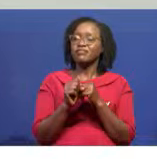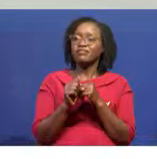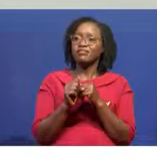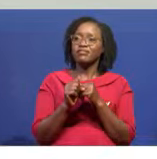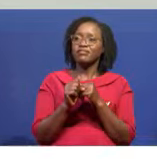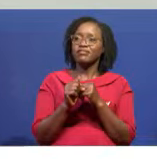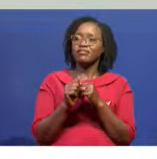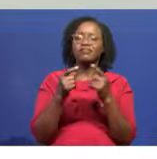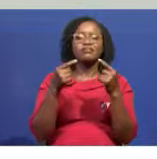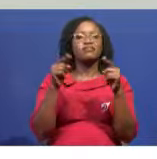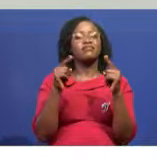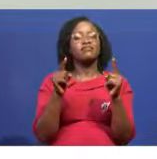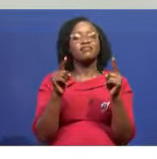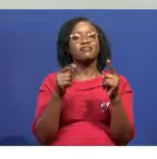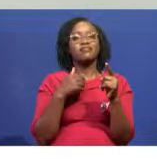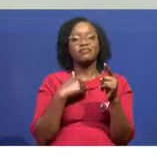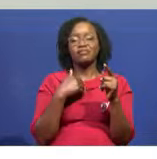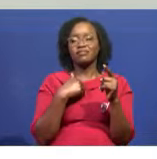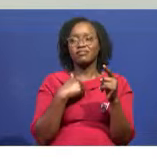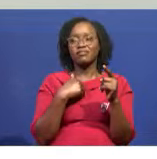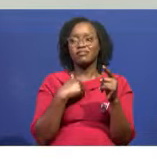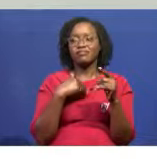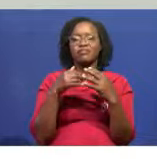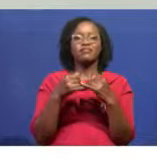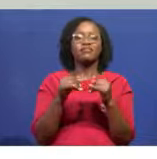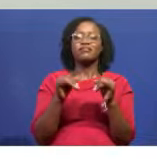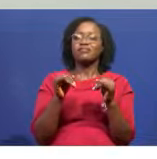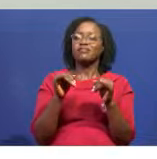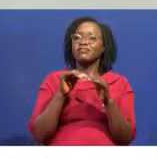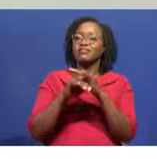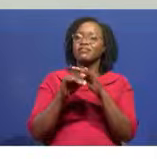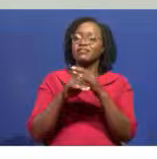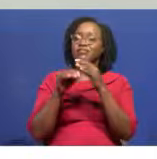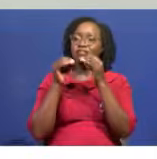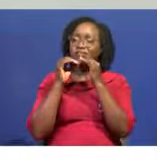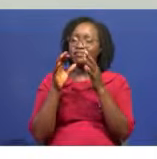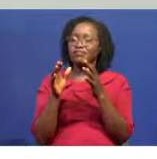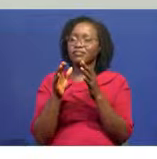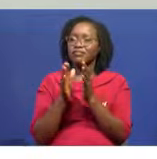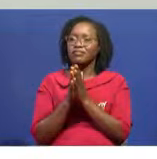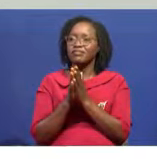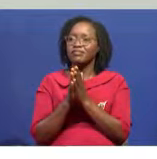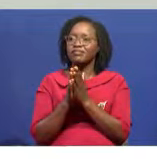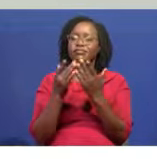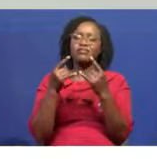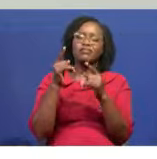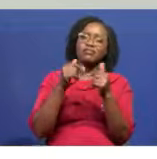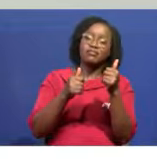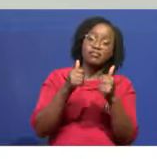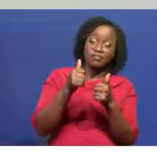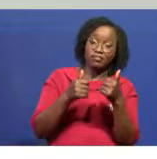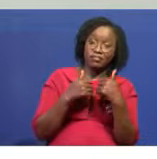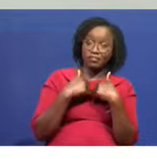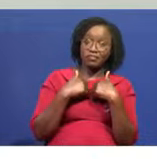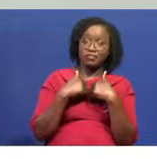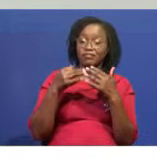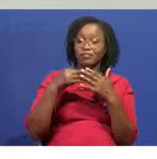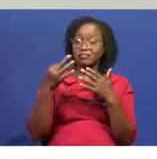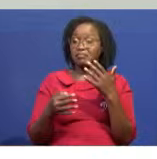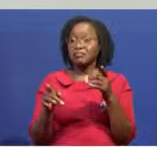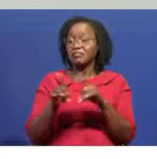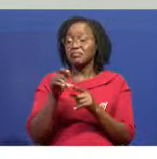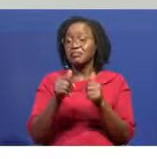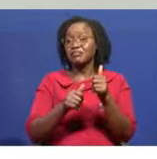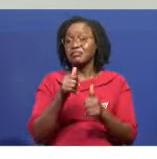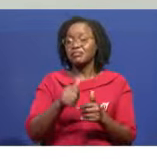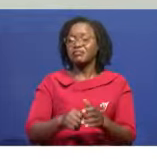of the successes that you have had in terms of implementing Access to Information Act, what are some of the successes you have had and what are some of the failures you